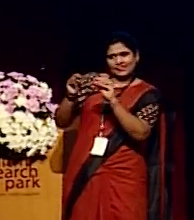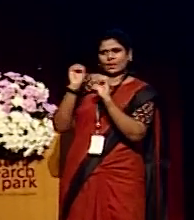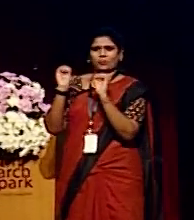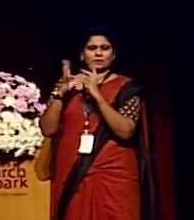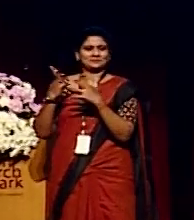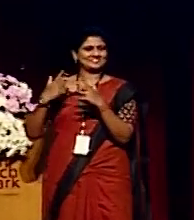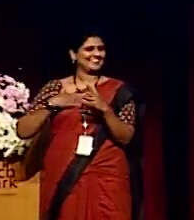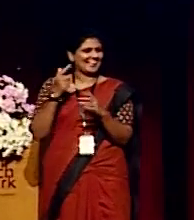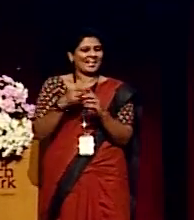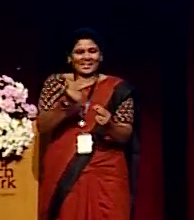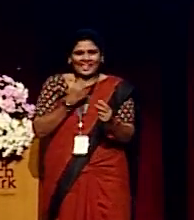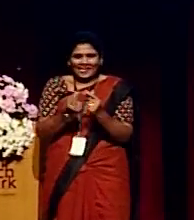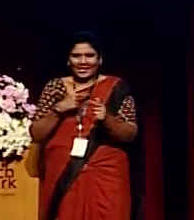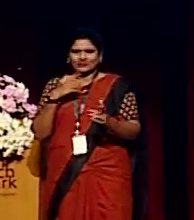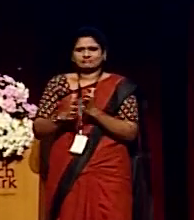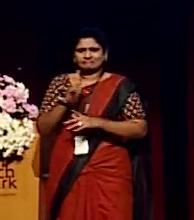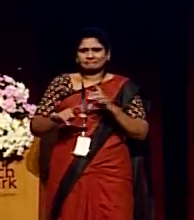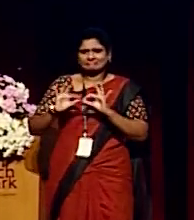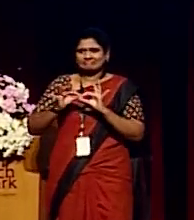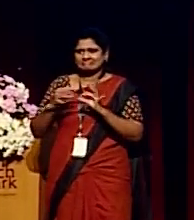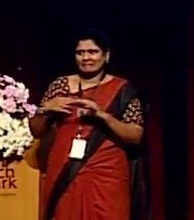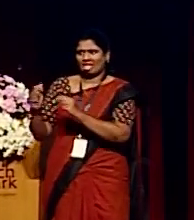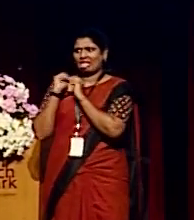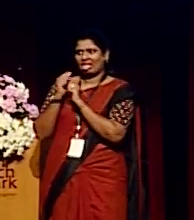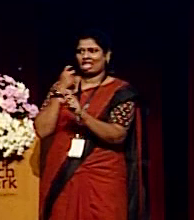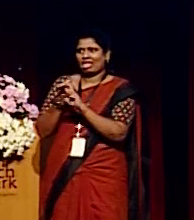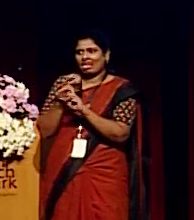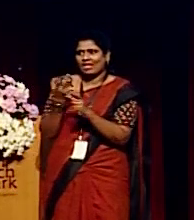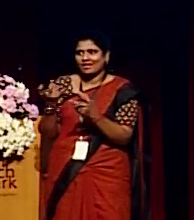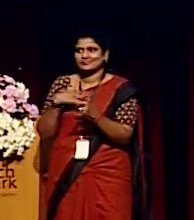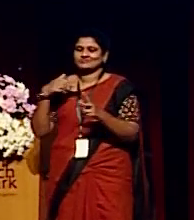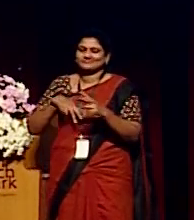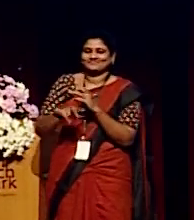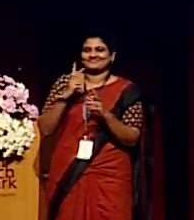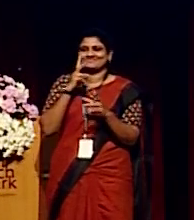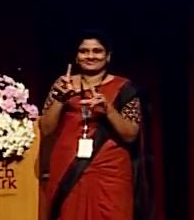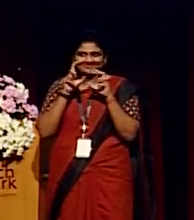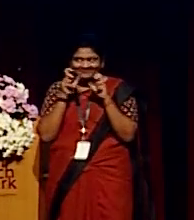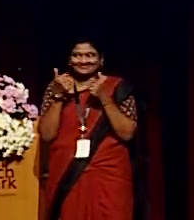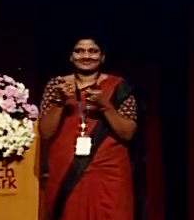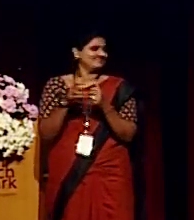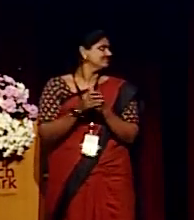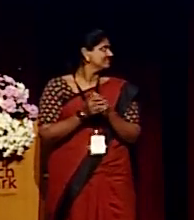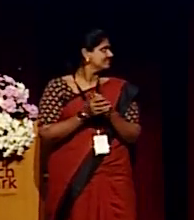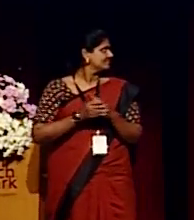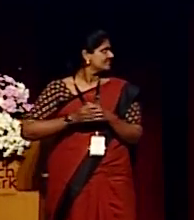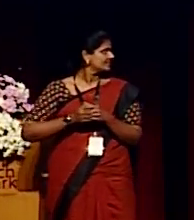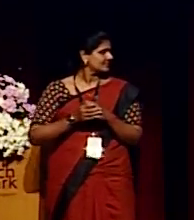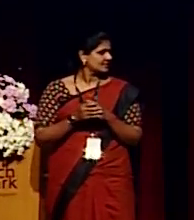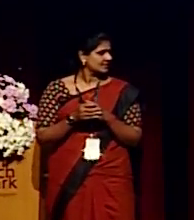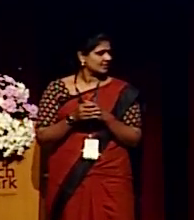interpreter. Right, so my name is Volker Sorge. I'm a professor at the University of Birmingham for document analysis